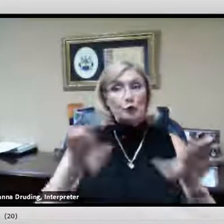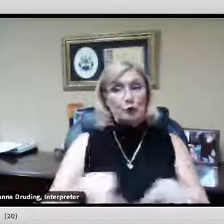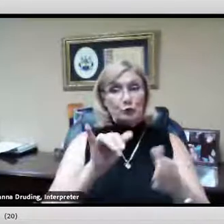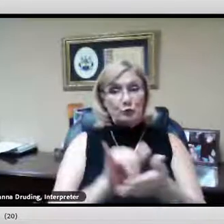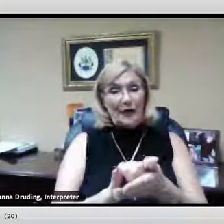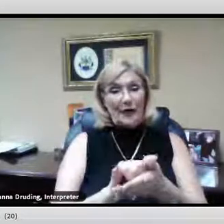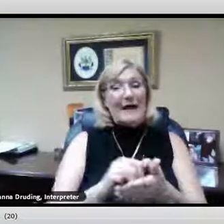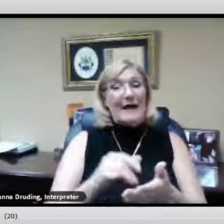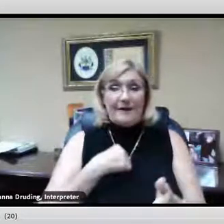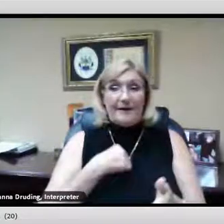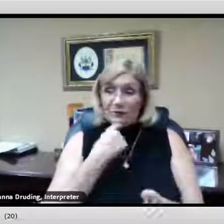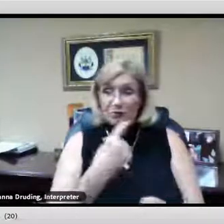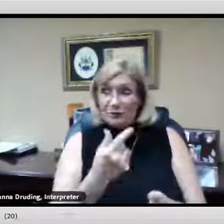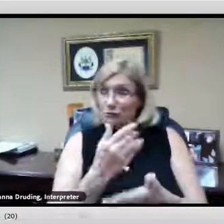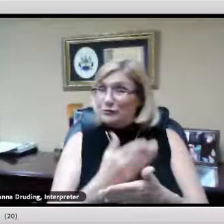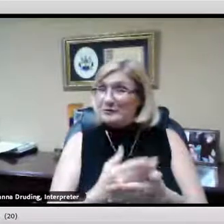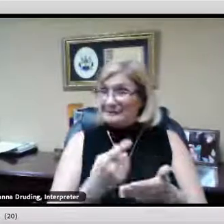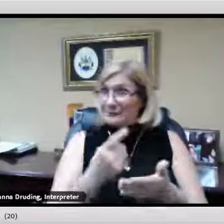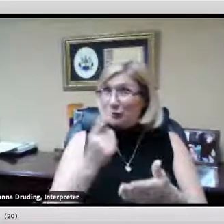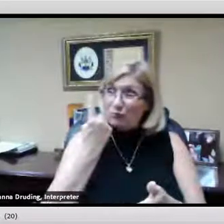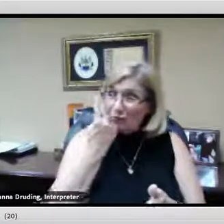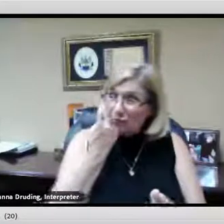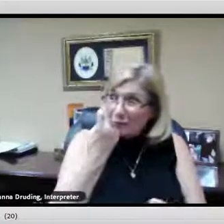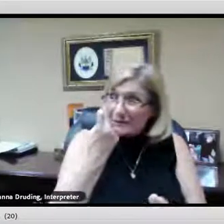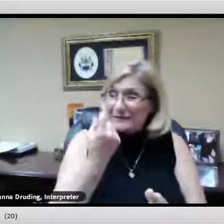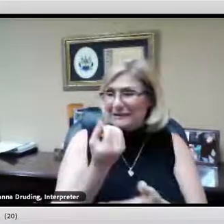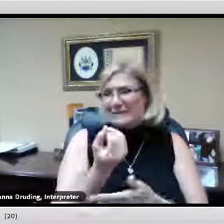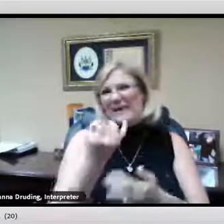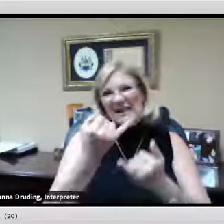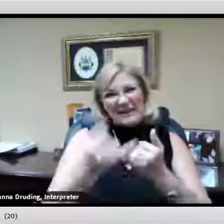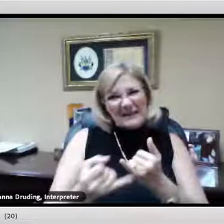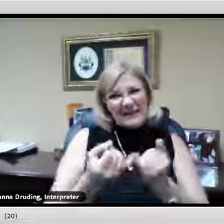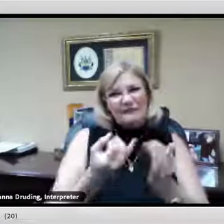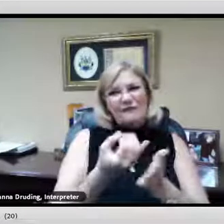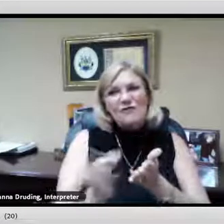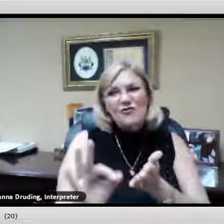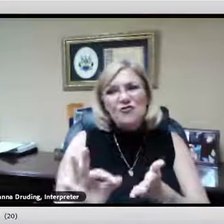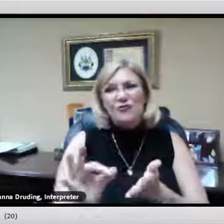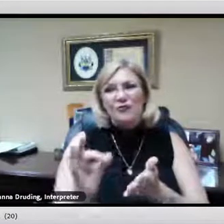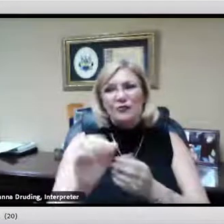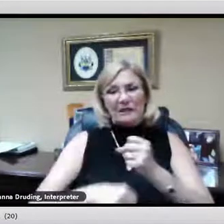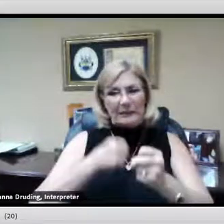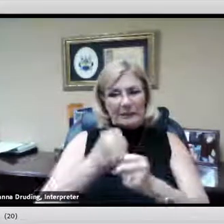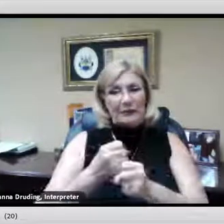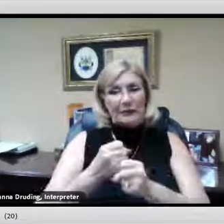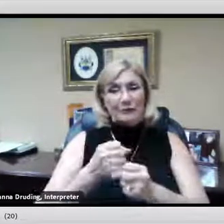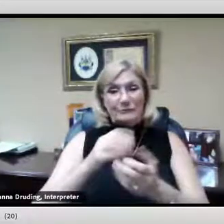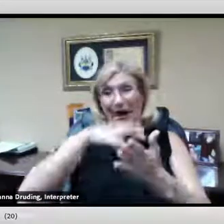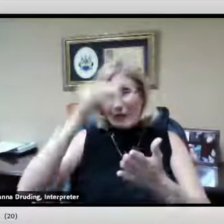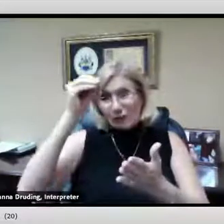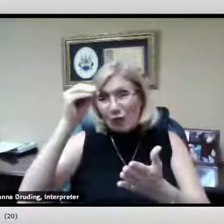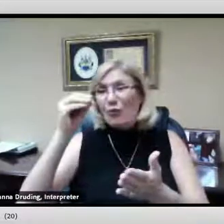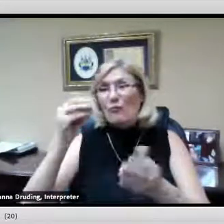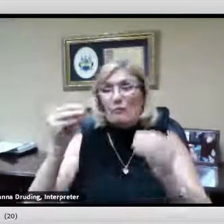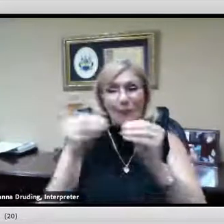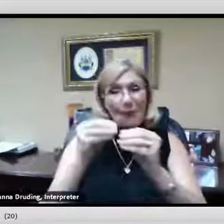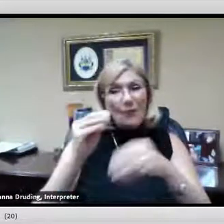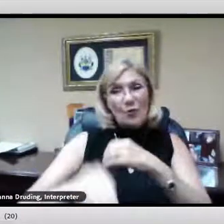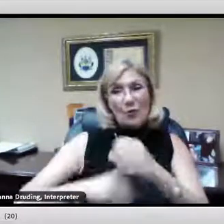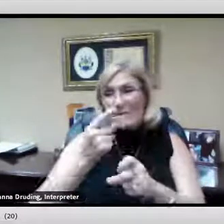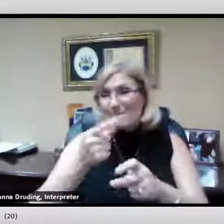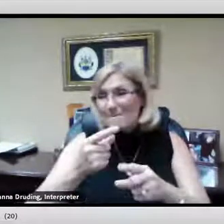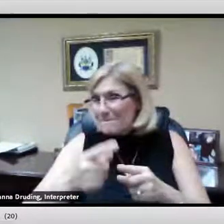only recently, within the last few years, felt like I learned to do. It had to do with learning more about